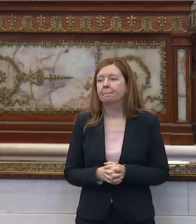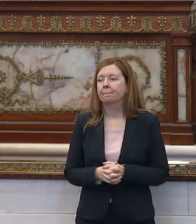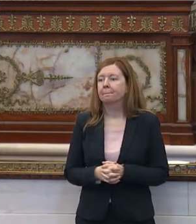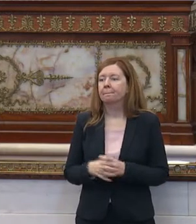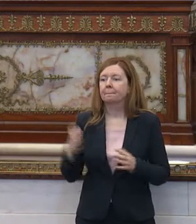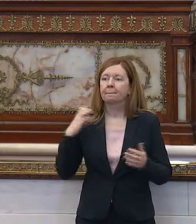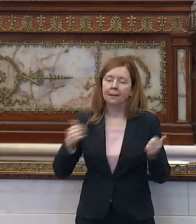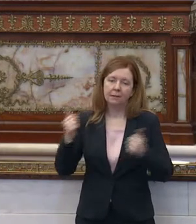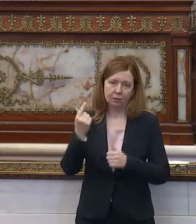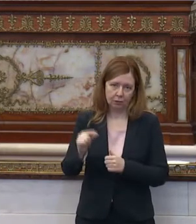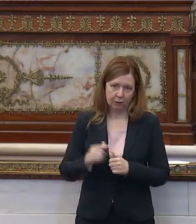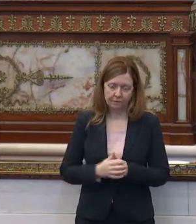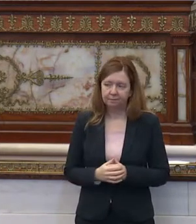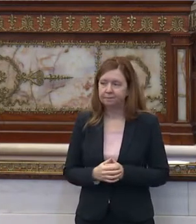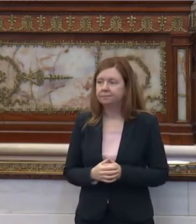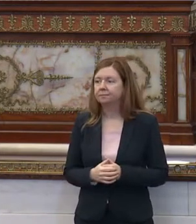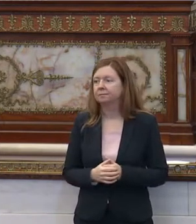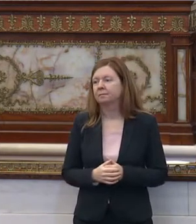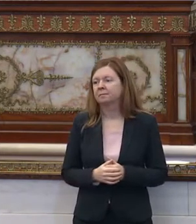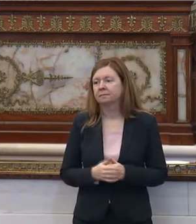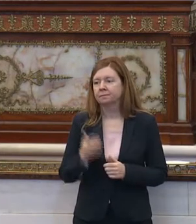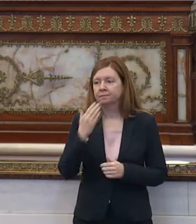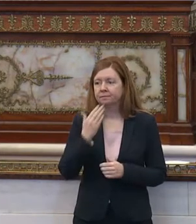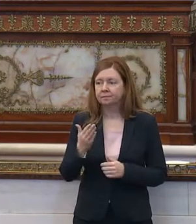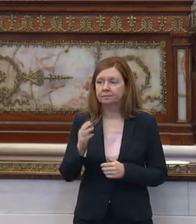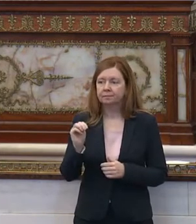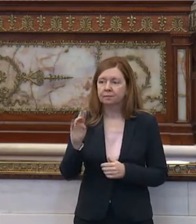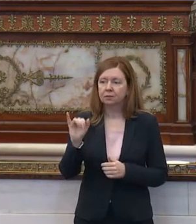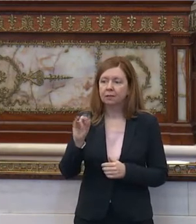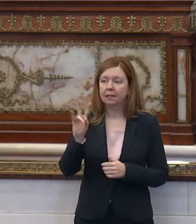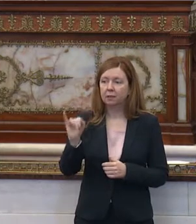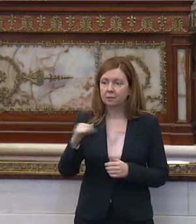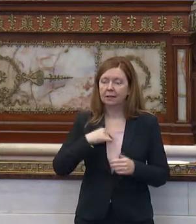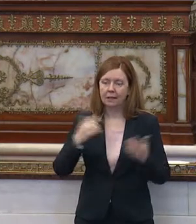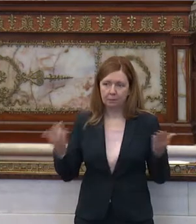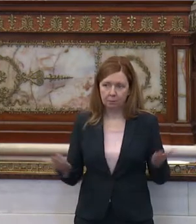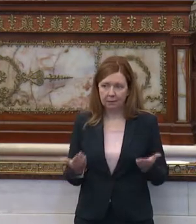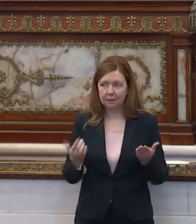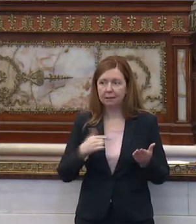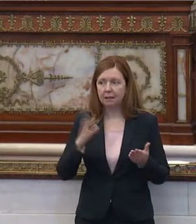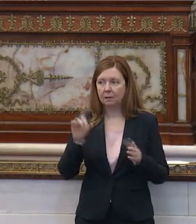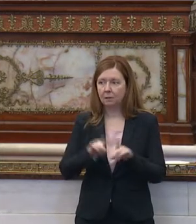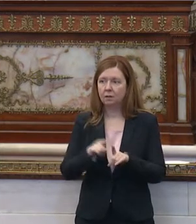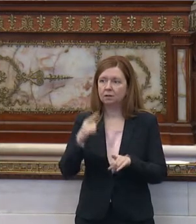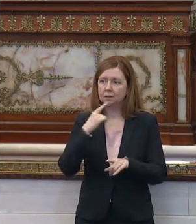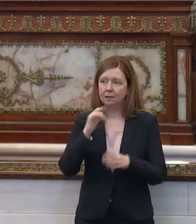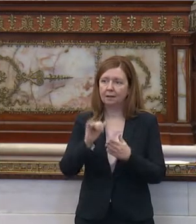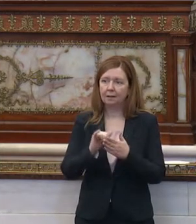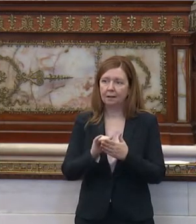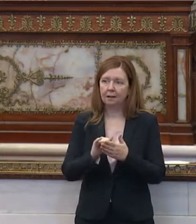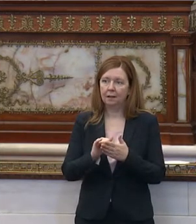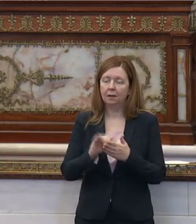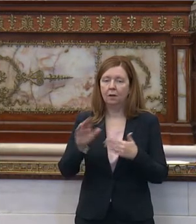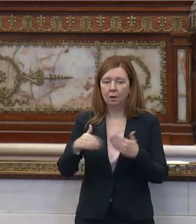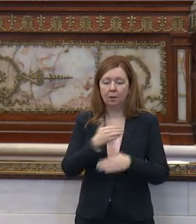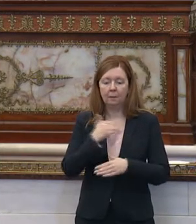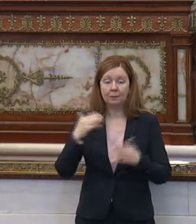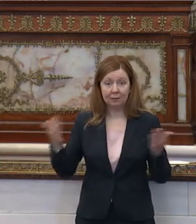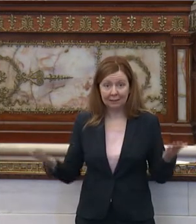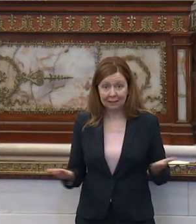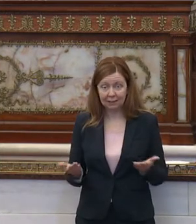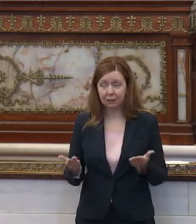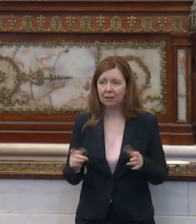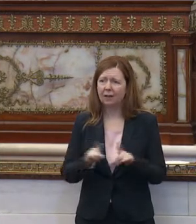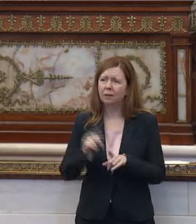And Chair Green. Thank you, Mr. Iannuzzi. I am also present. I would also note that all members are here, and I